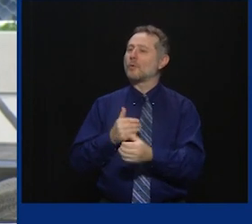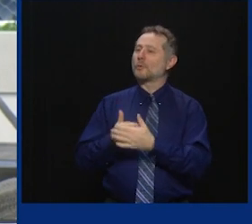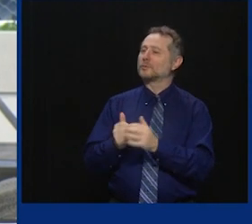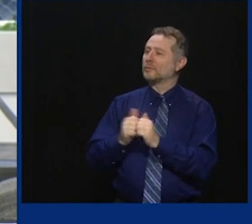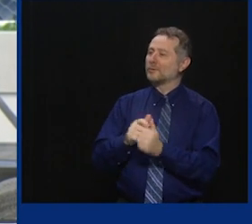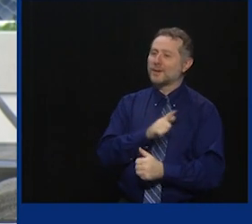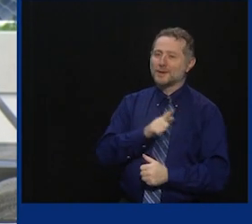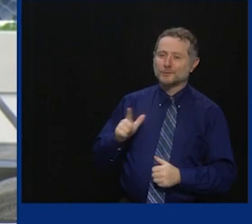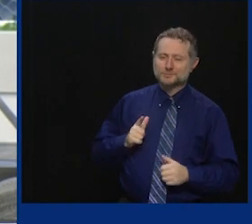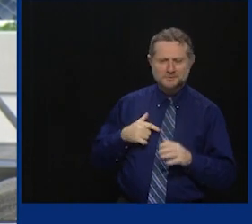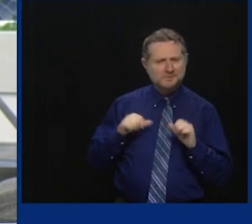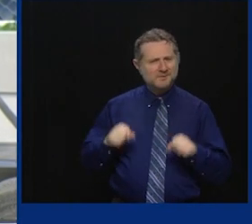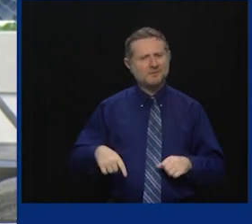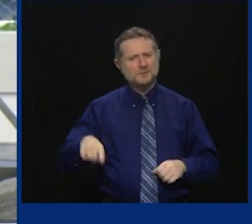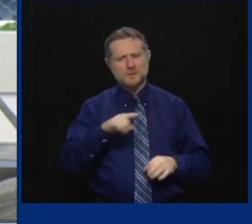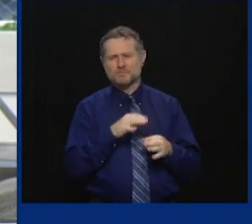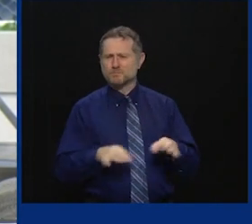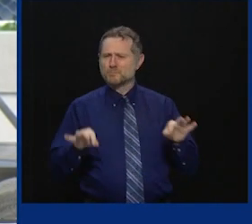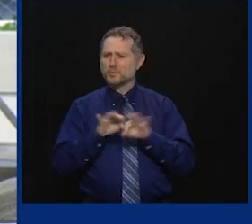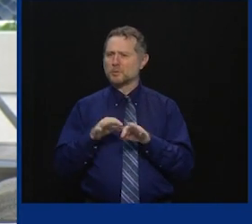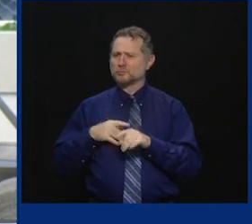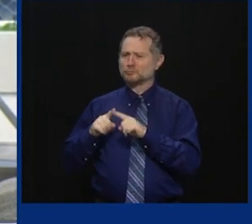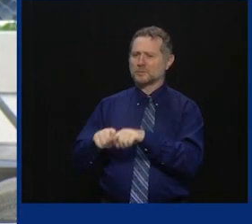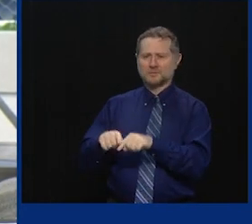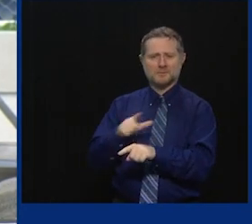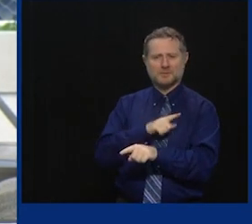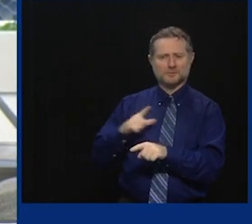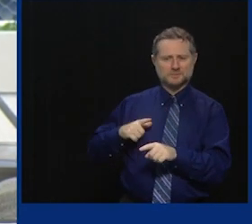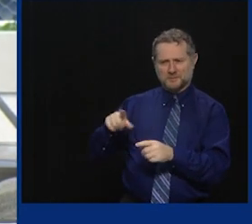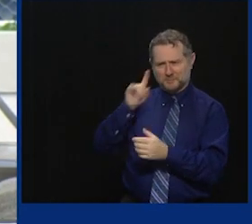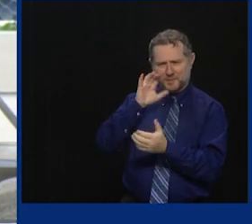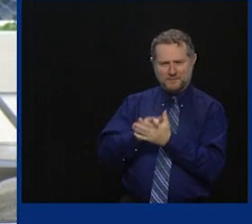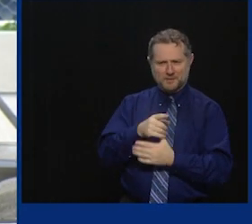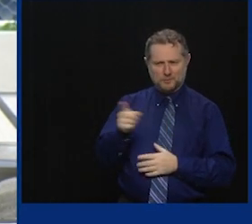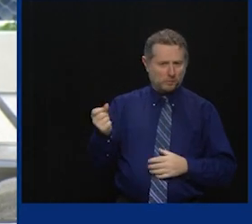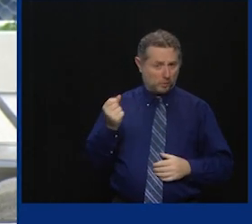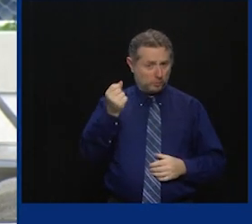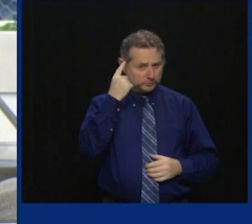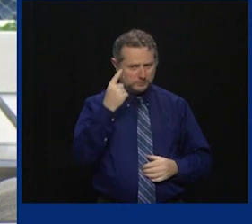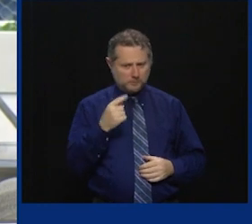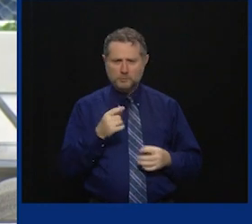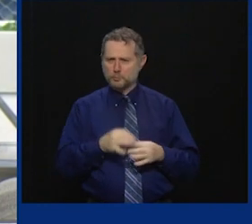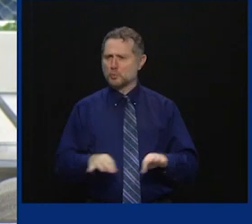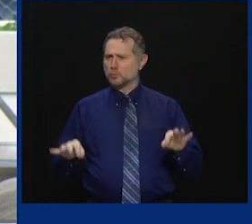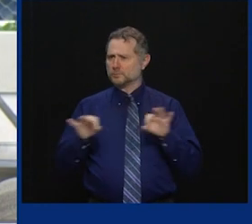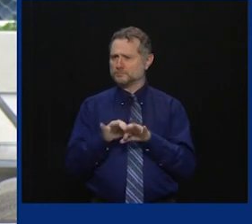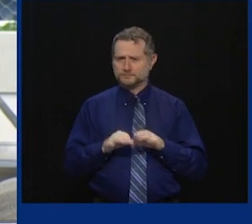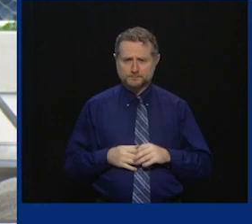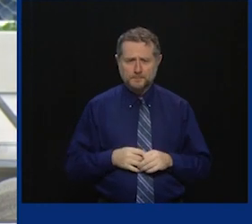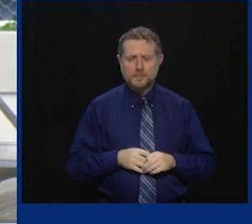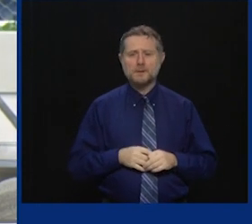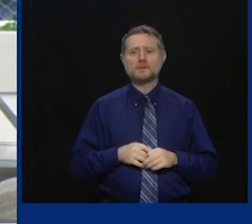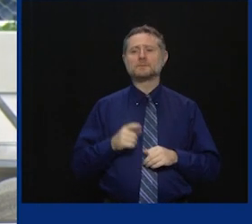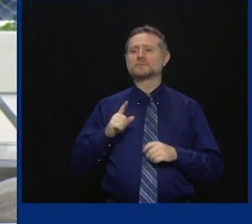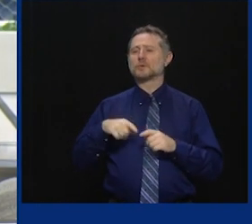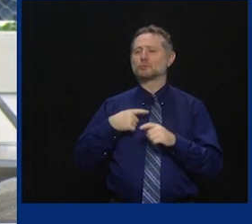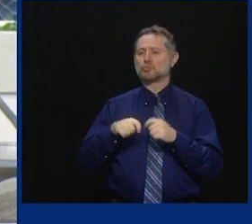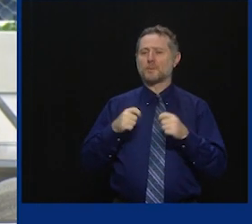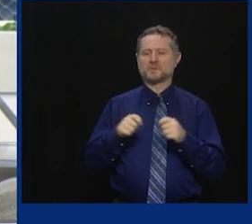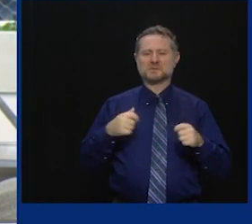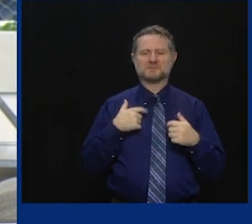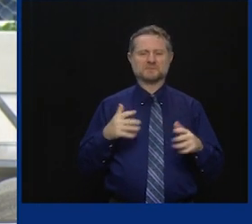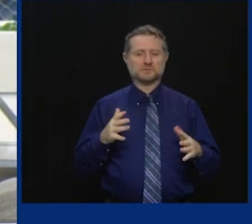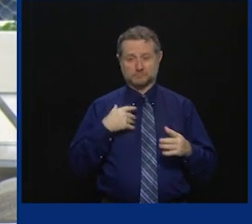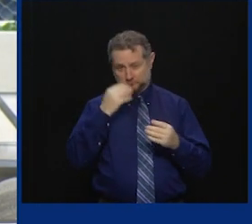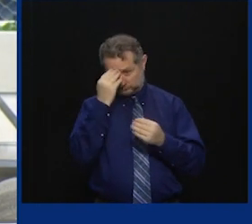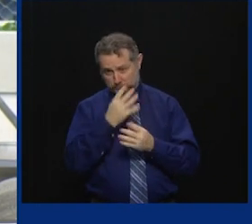important dynamic here. I need their support. I believe they'll understand the importance of this. And let me wrap it up by saying there was a great